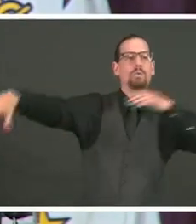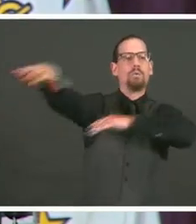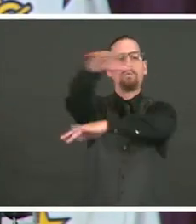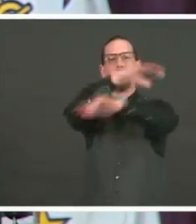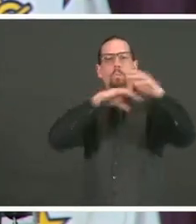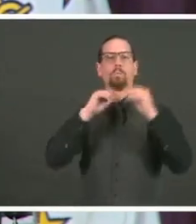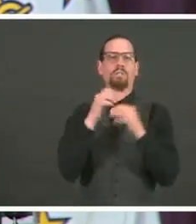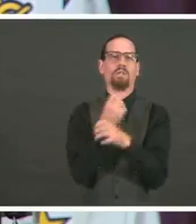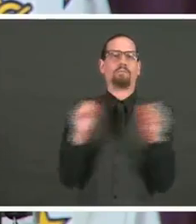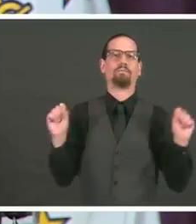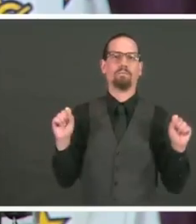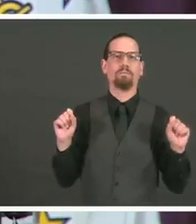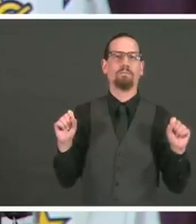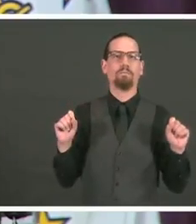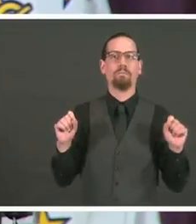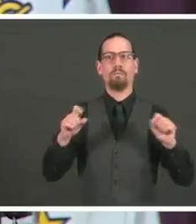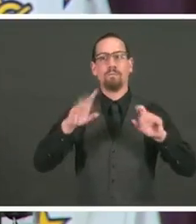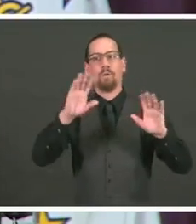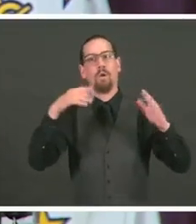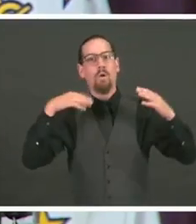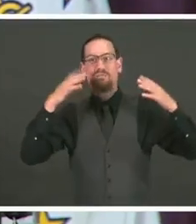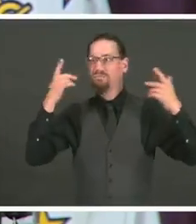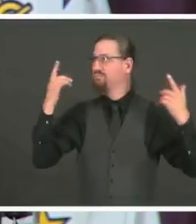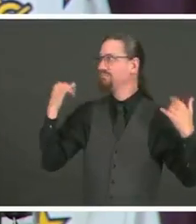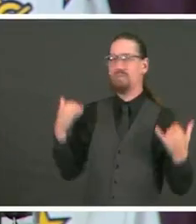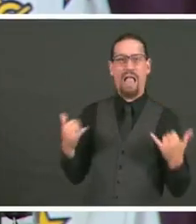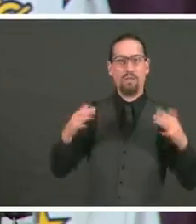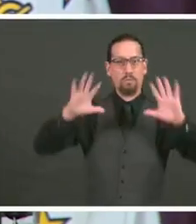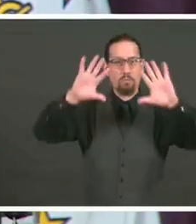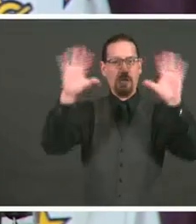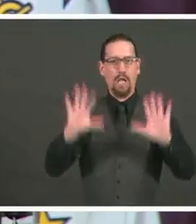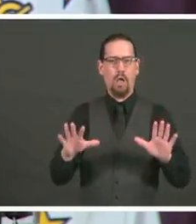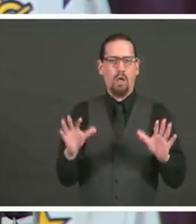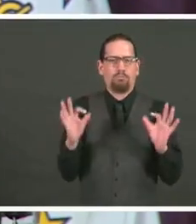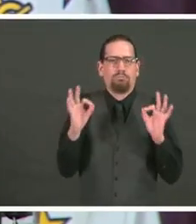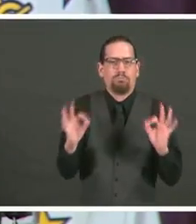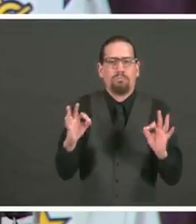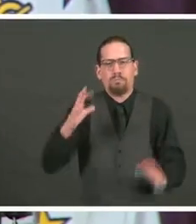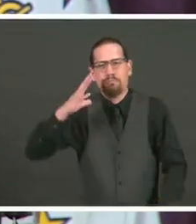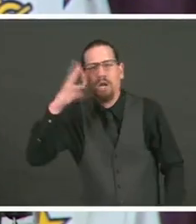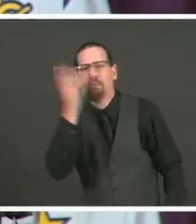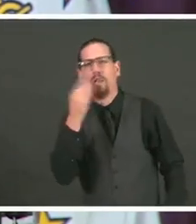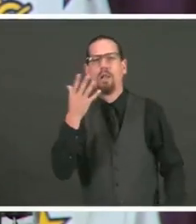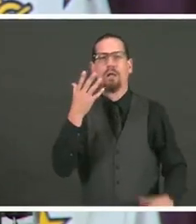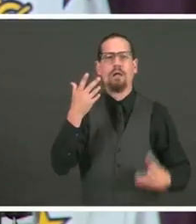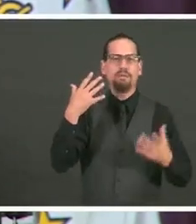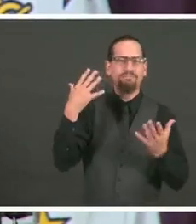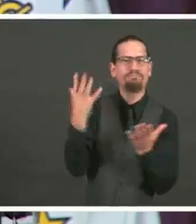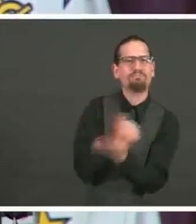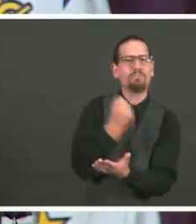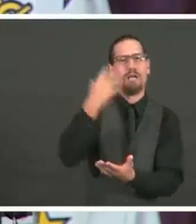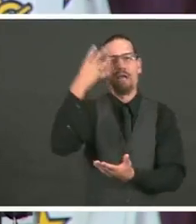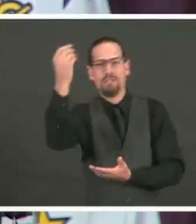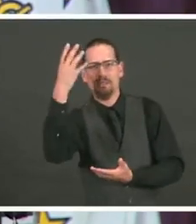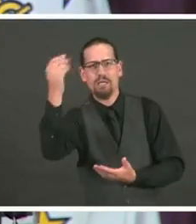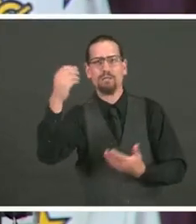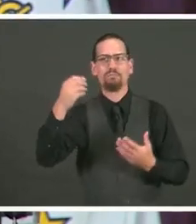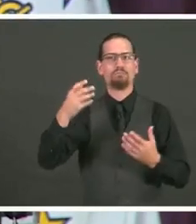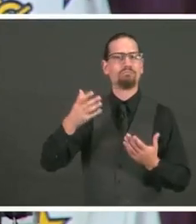good. So please take advantage of being outside. Work outside if you can. Eat outside if you can.